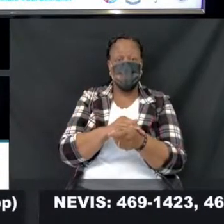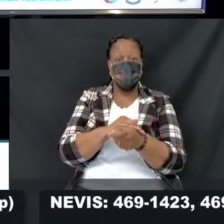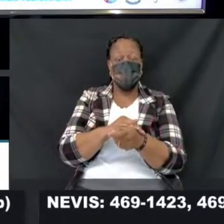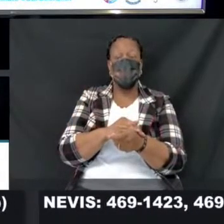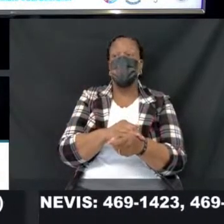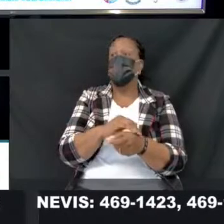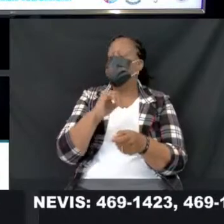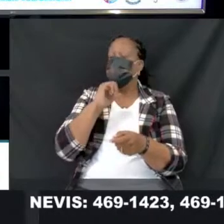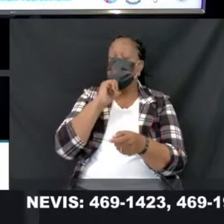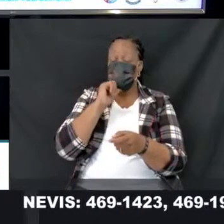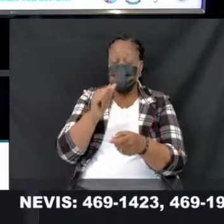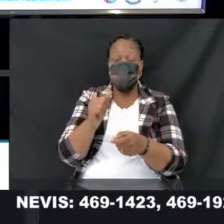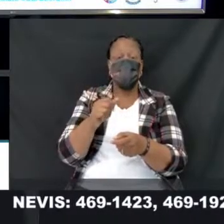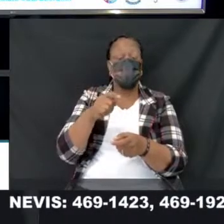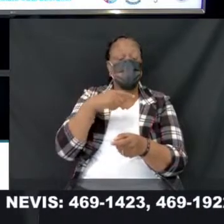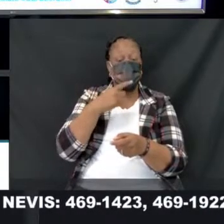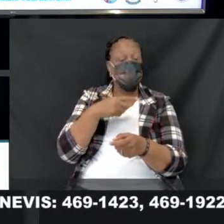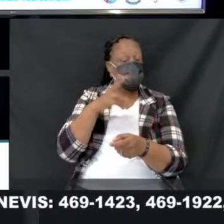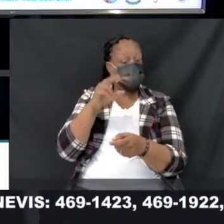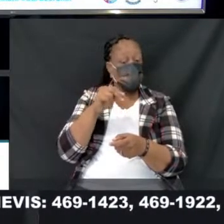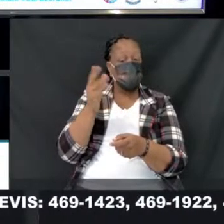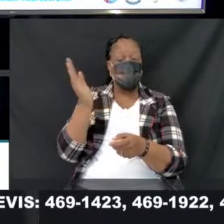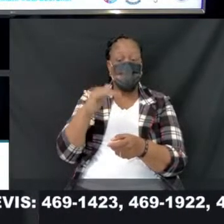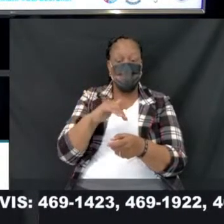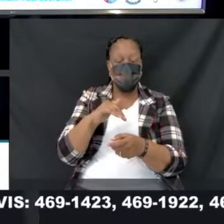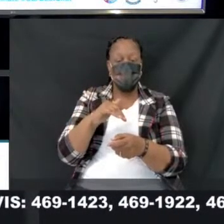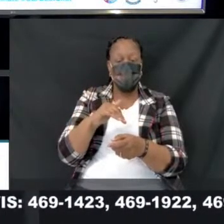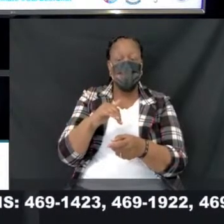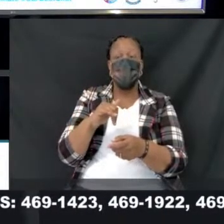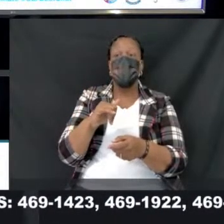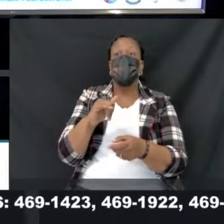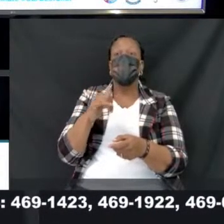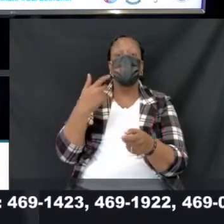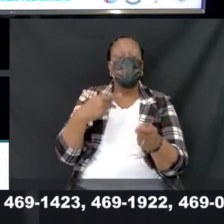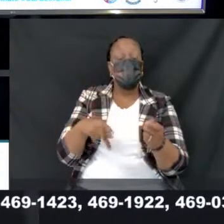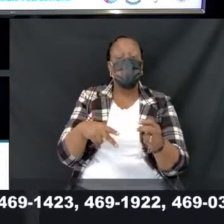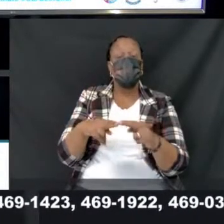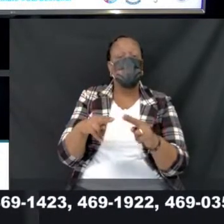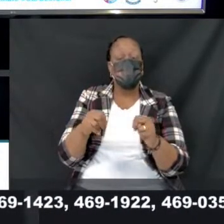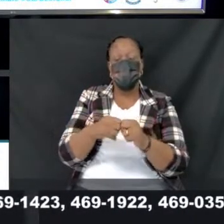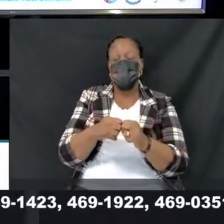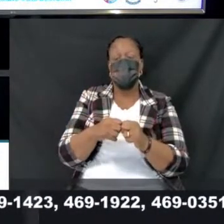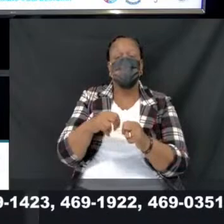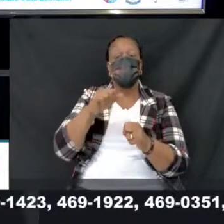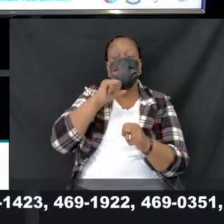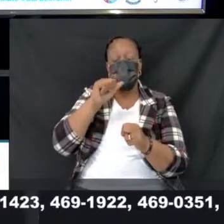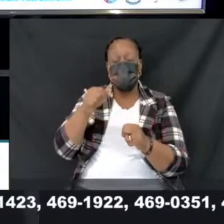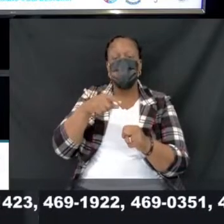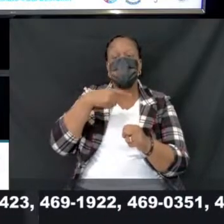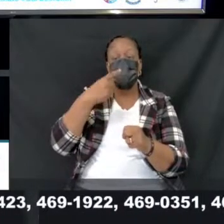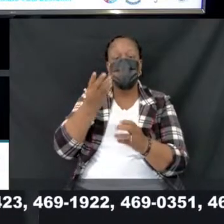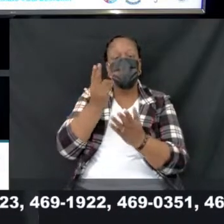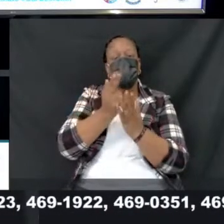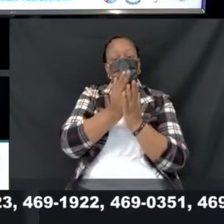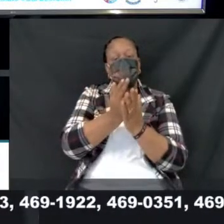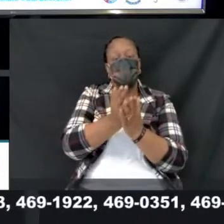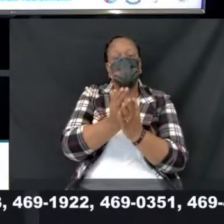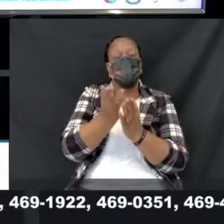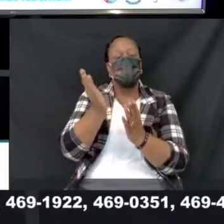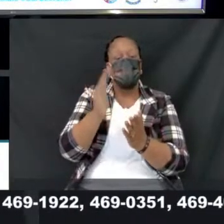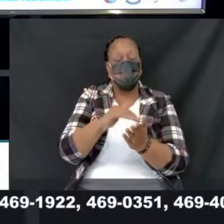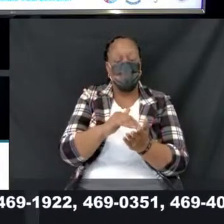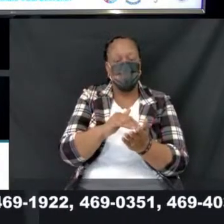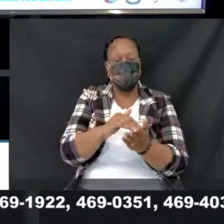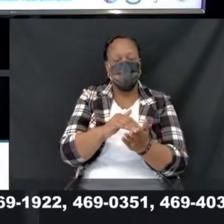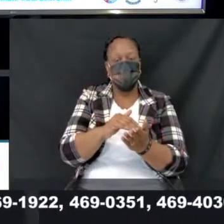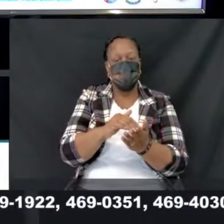advocates, supporters, facilitators of ensuring that our economy remains vibrant, and also we can get